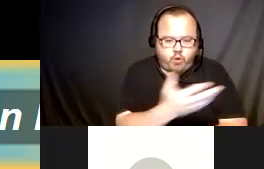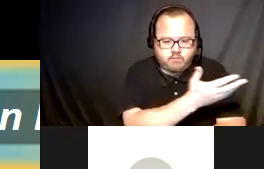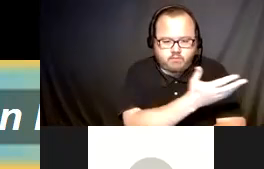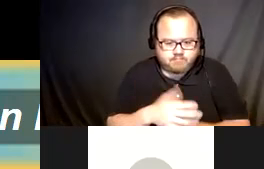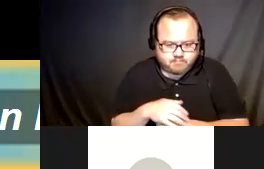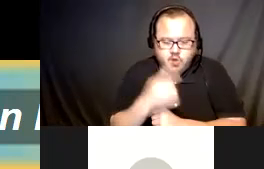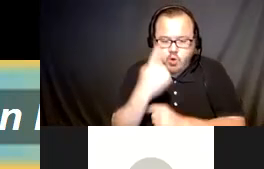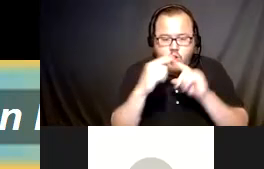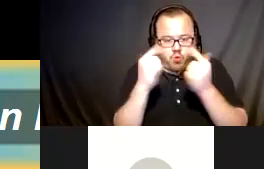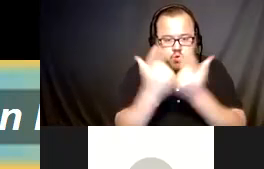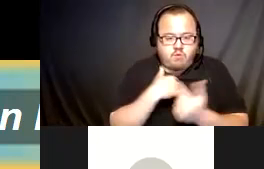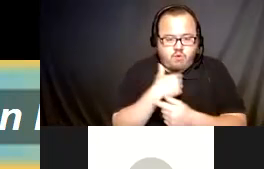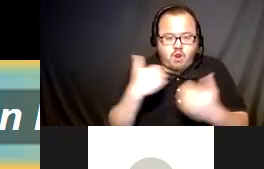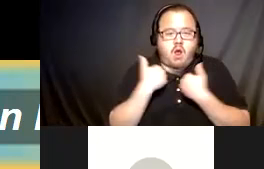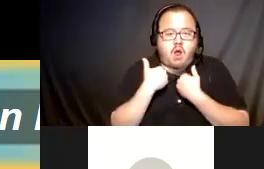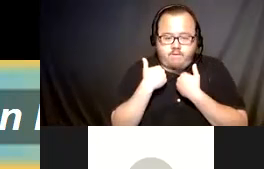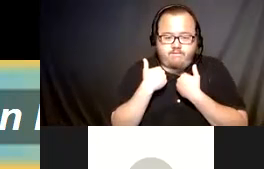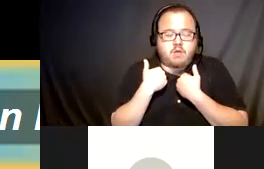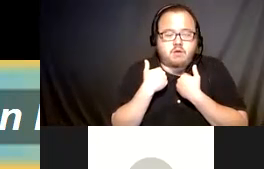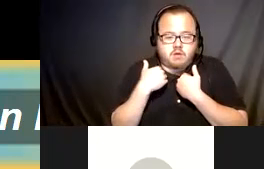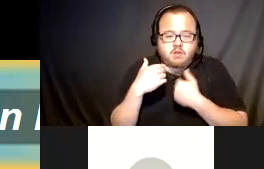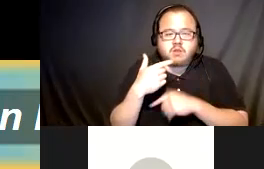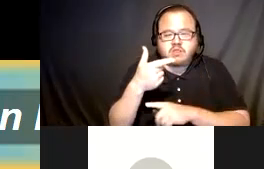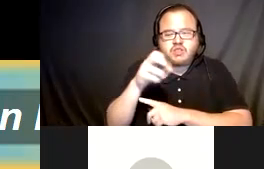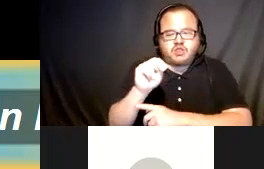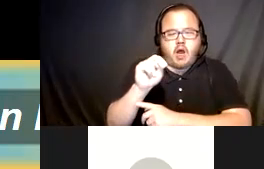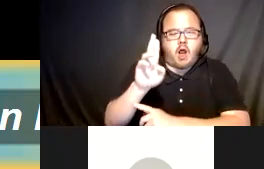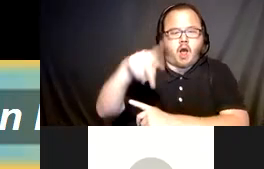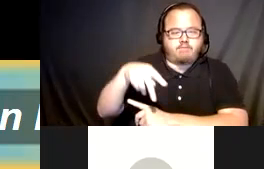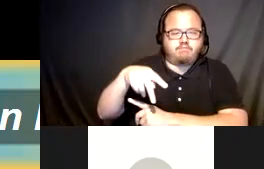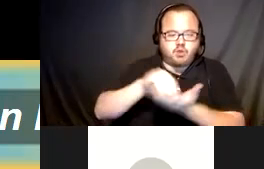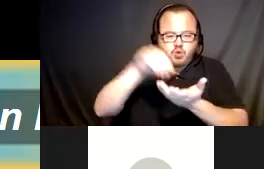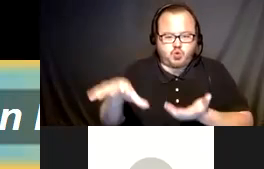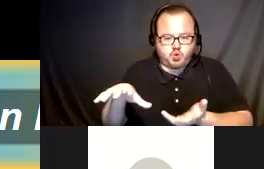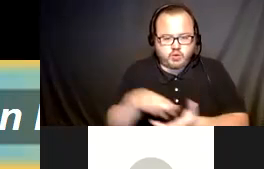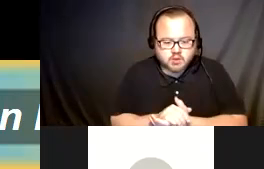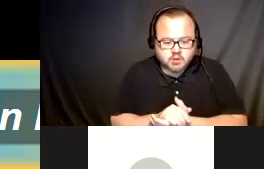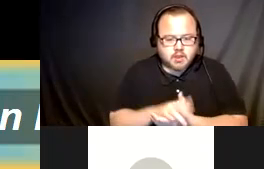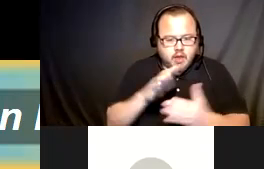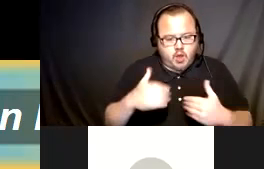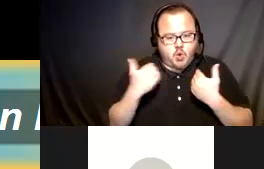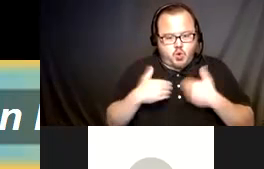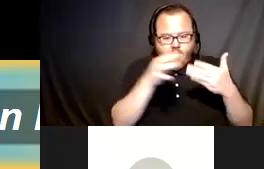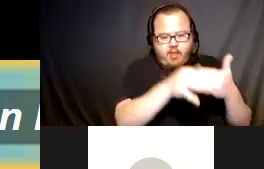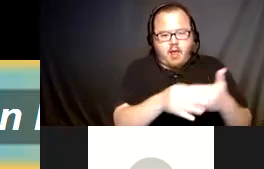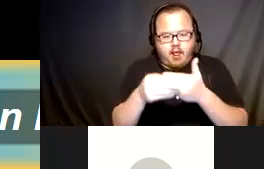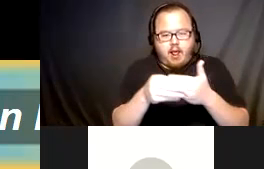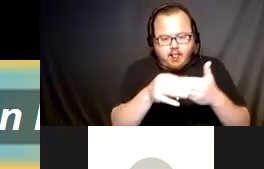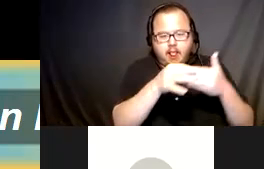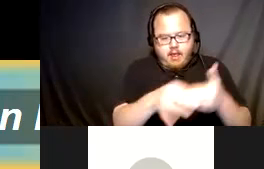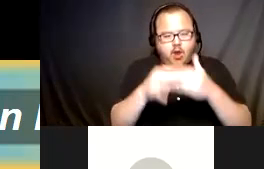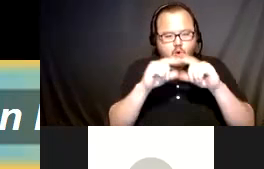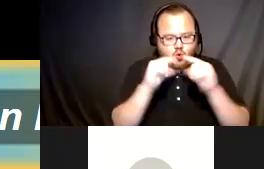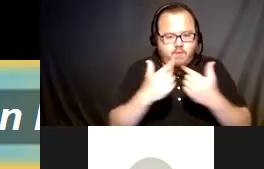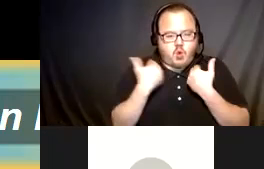group that we do have is Gen Up students, and they're a youth-led group that they